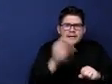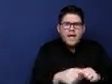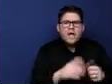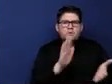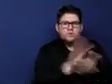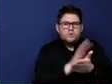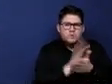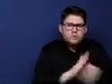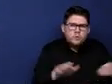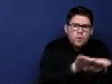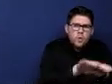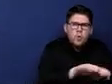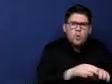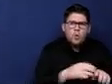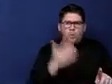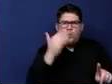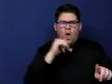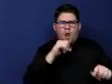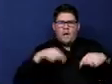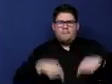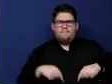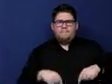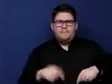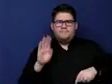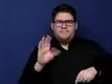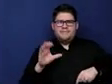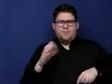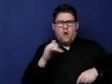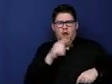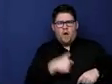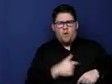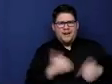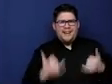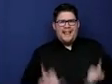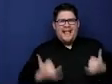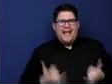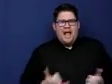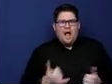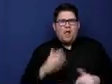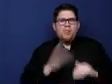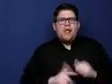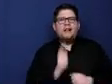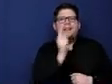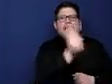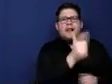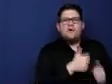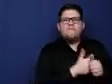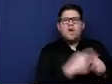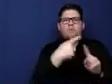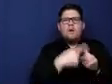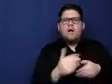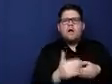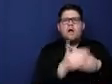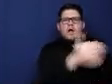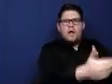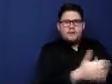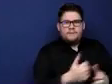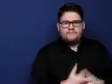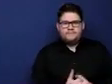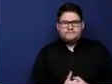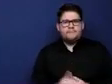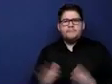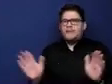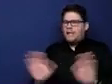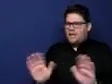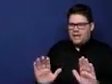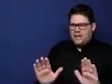more proactive now instead of reactive a month from now? Yeah, I think you misunderstand what I said. What I said is we're treating all of these